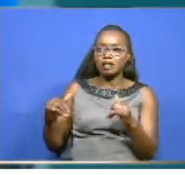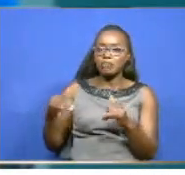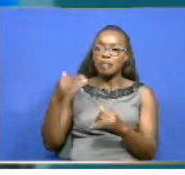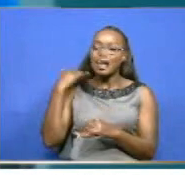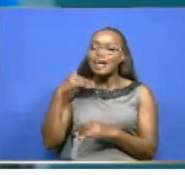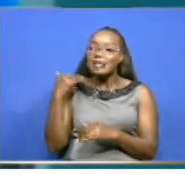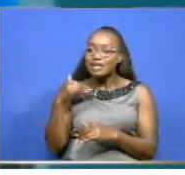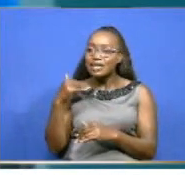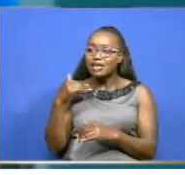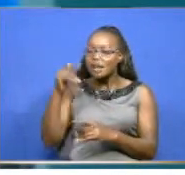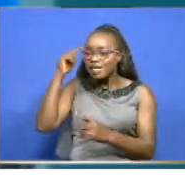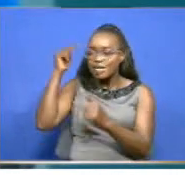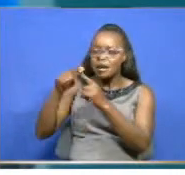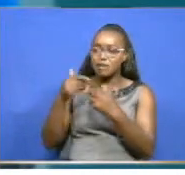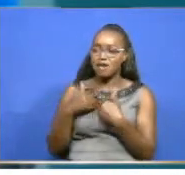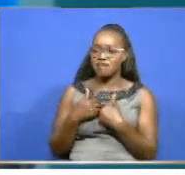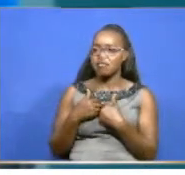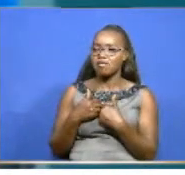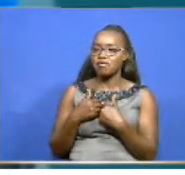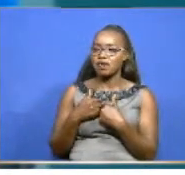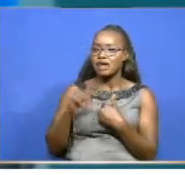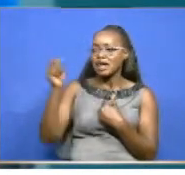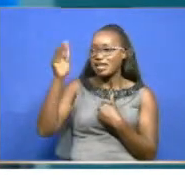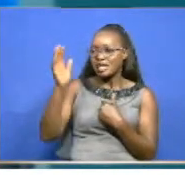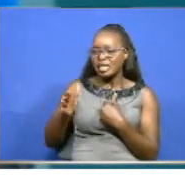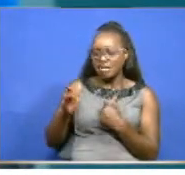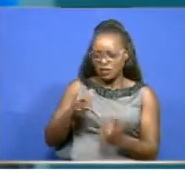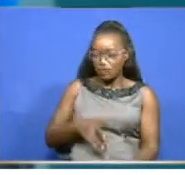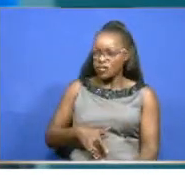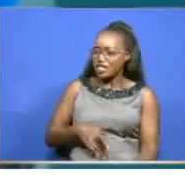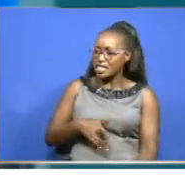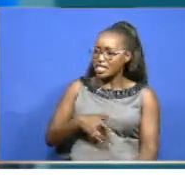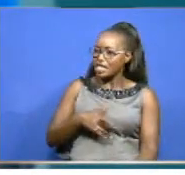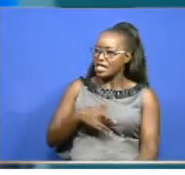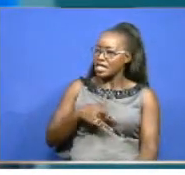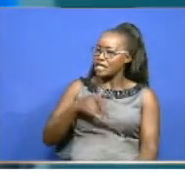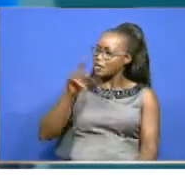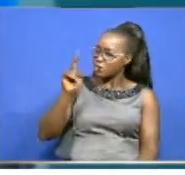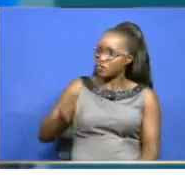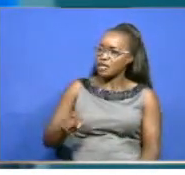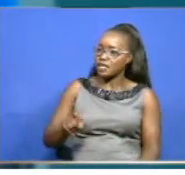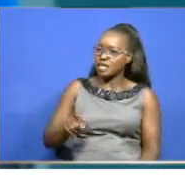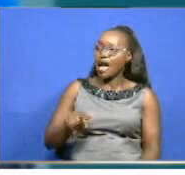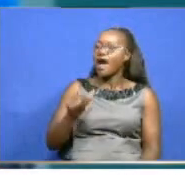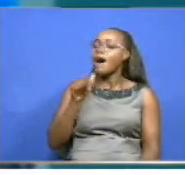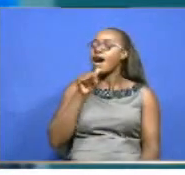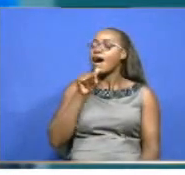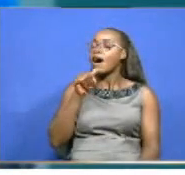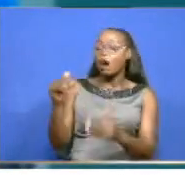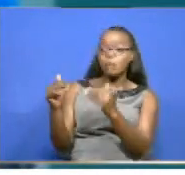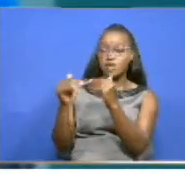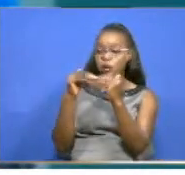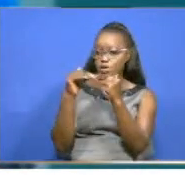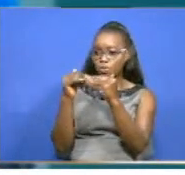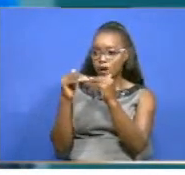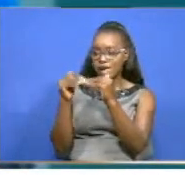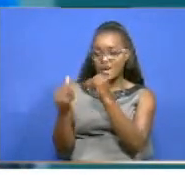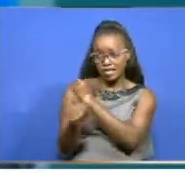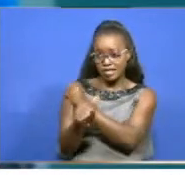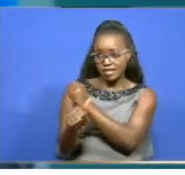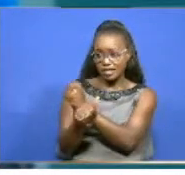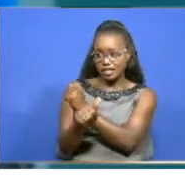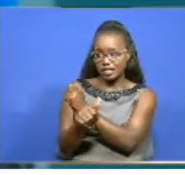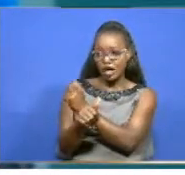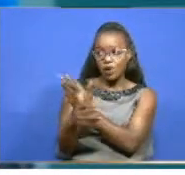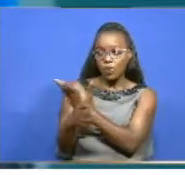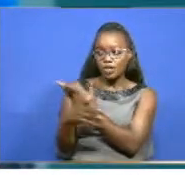has got a particular aim. So Kenyans must feel that I am equally under threat as they are wherever